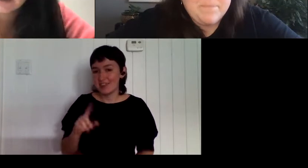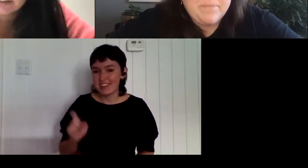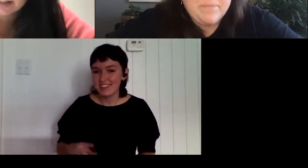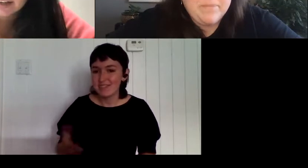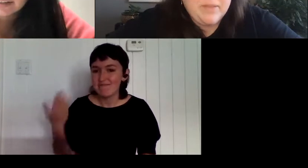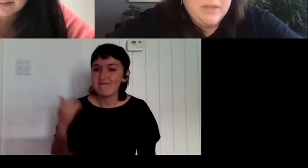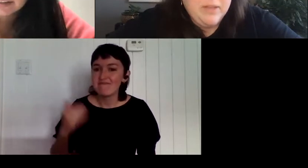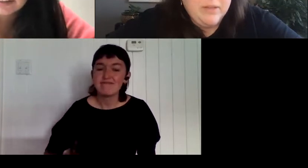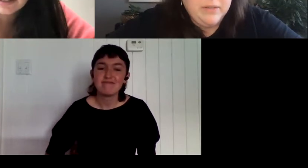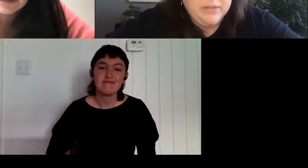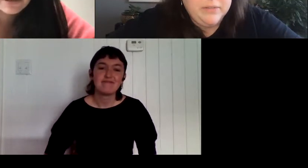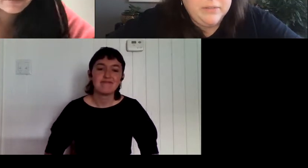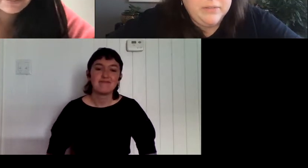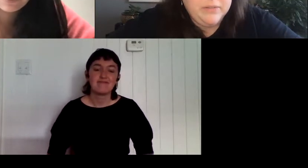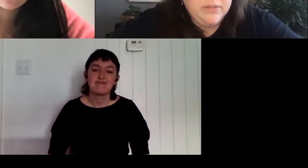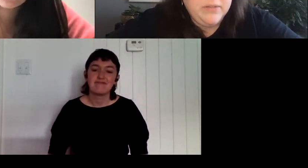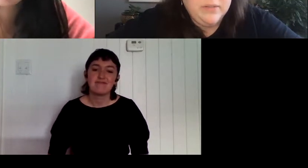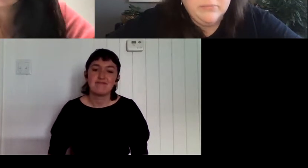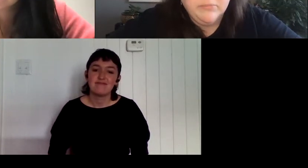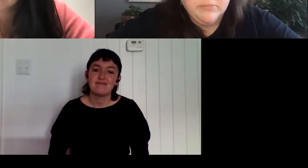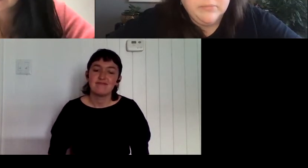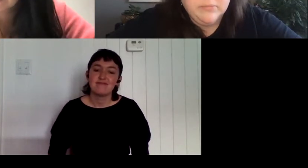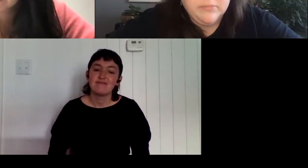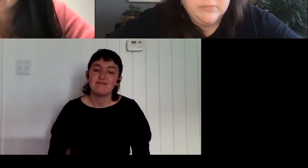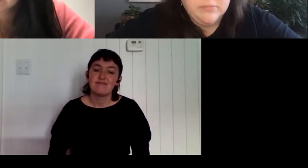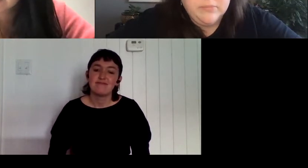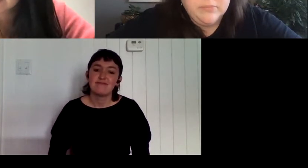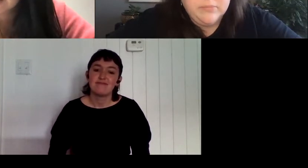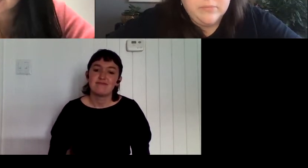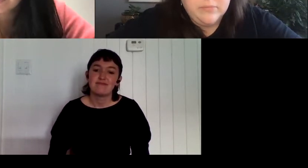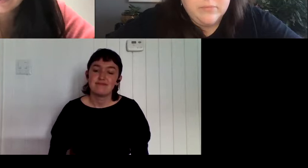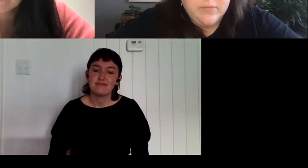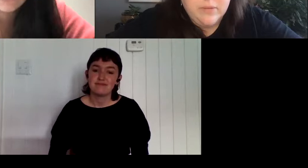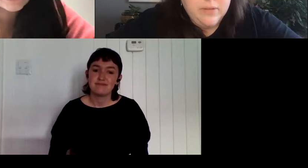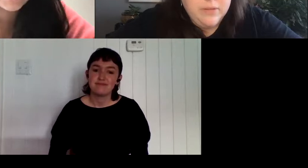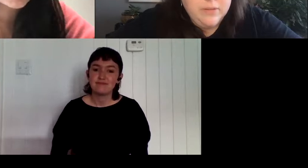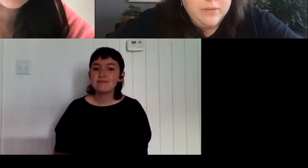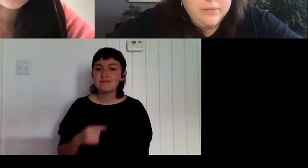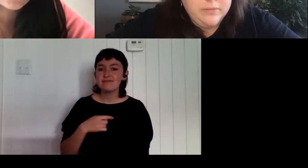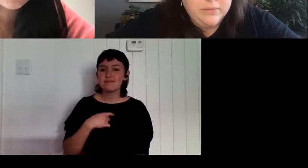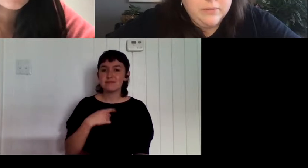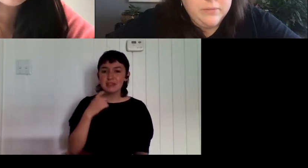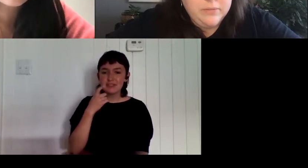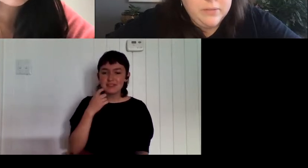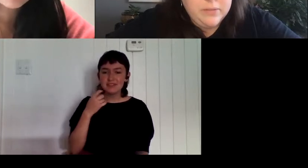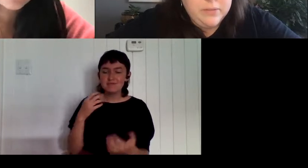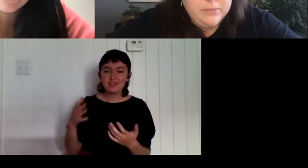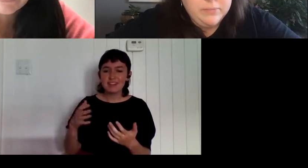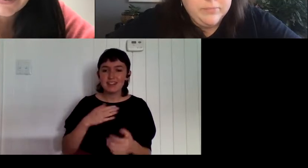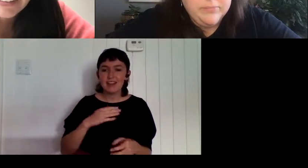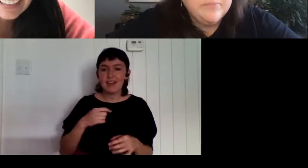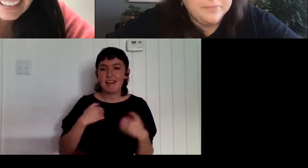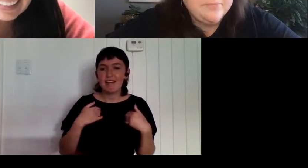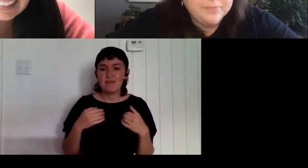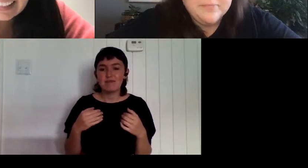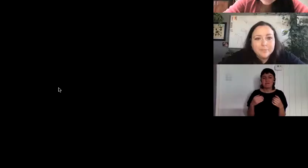Boop. Yes. Boop-ba-doo. And I just have like every window is open, just all of them. So